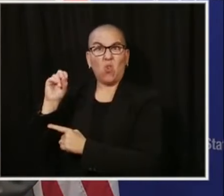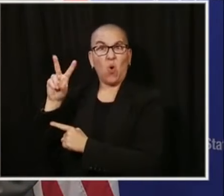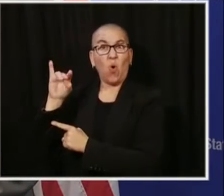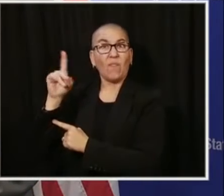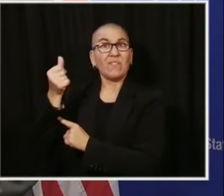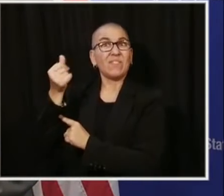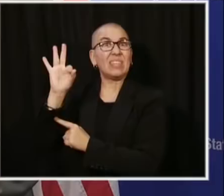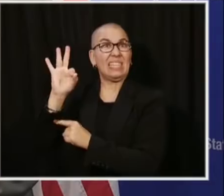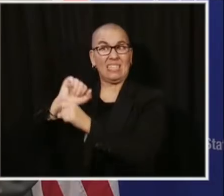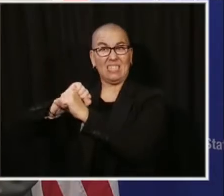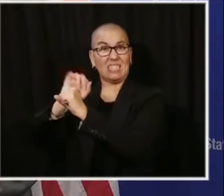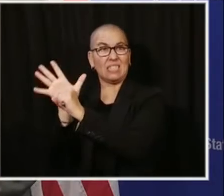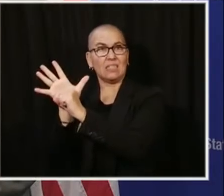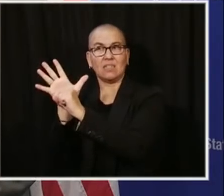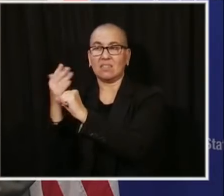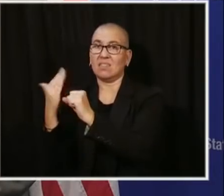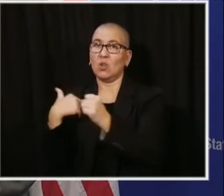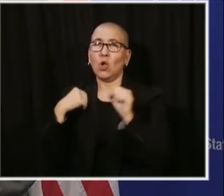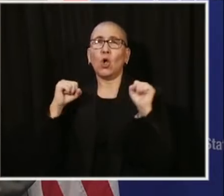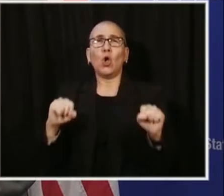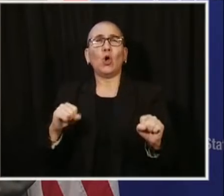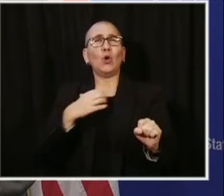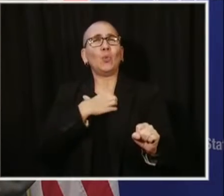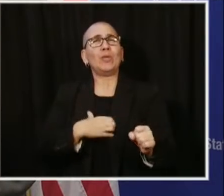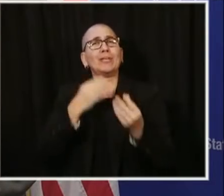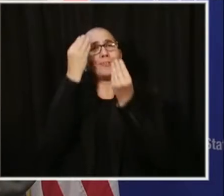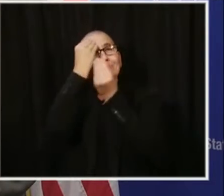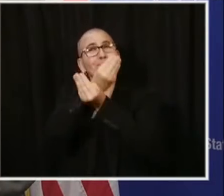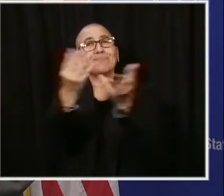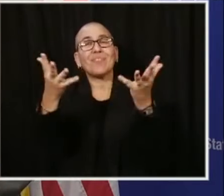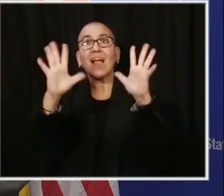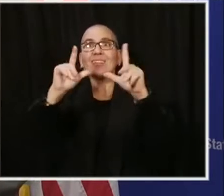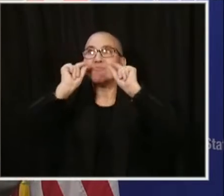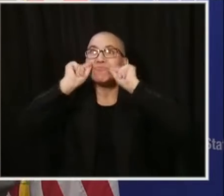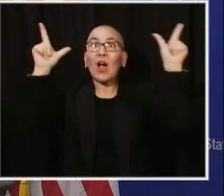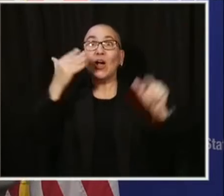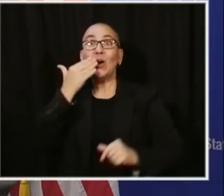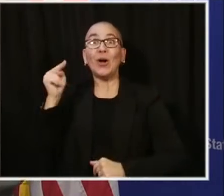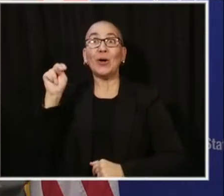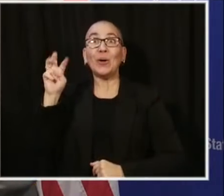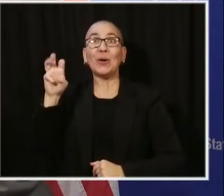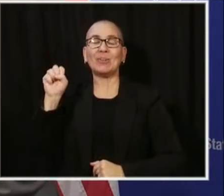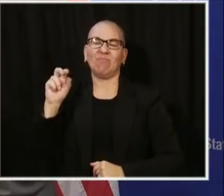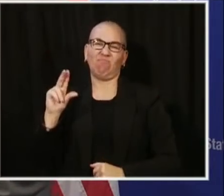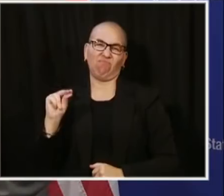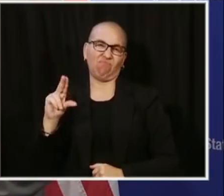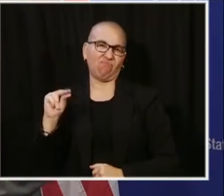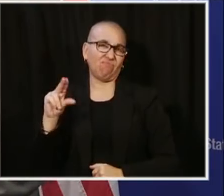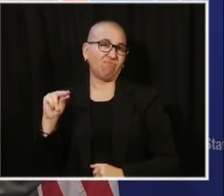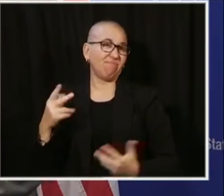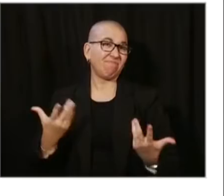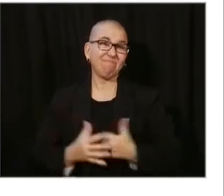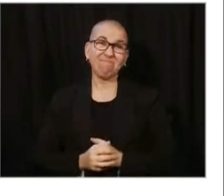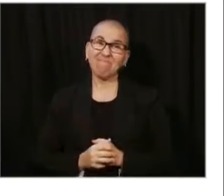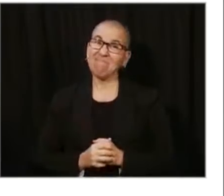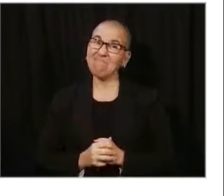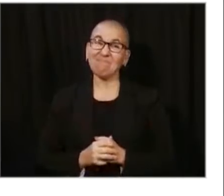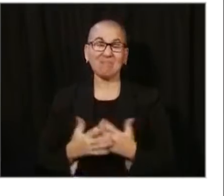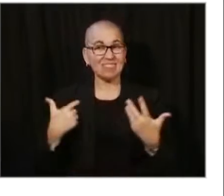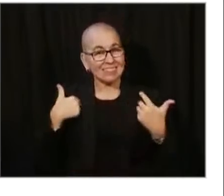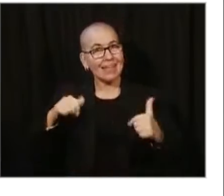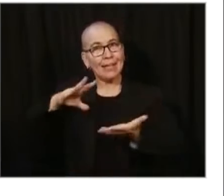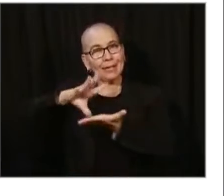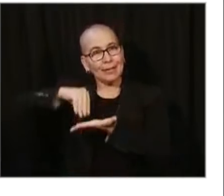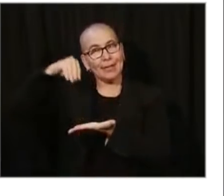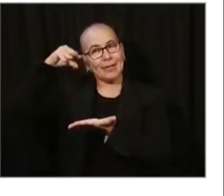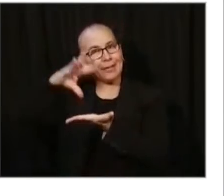unexpected, but it was not. We've been talking about over the last 8 months how much we've learned about COVID-19, and how much we've learned